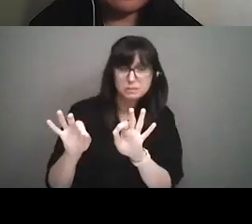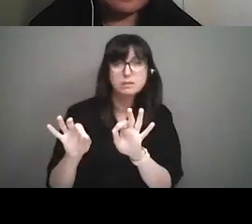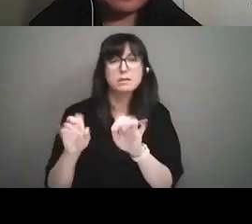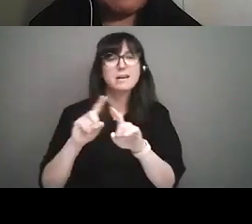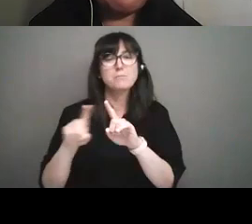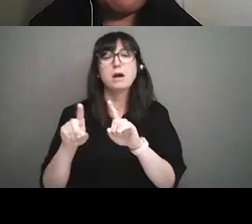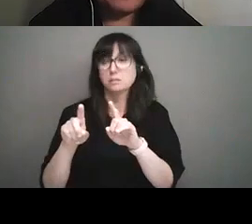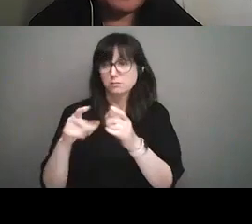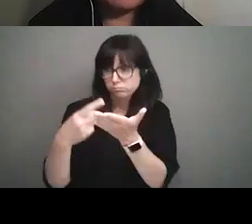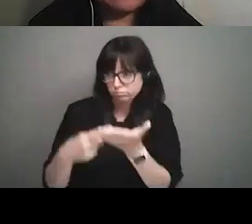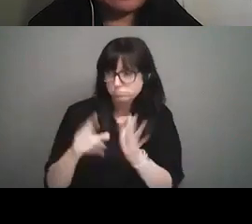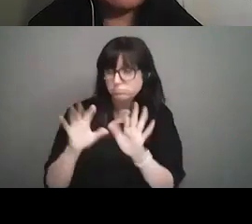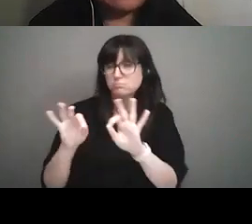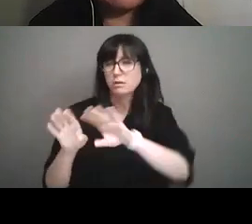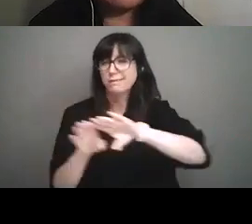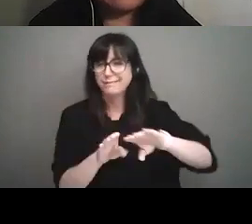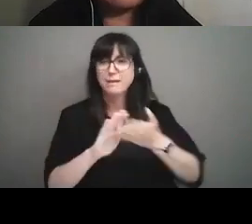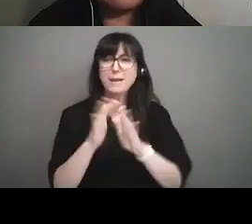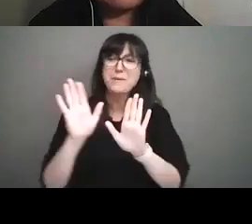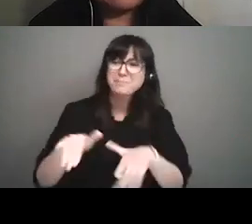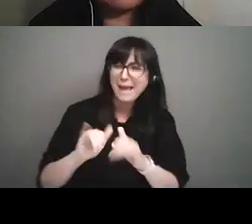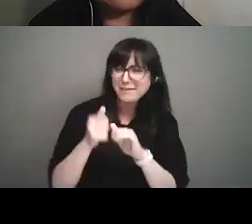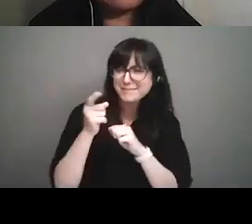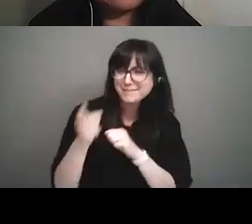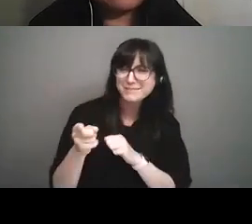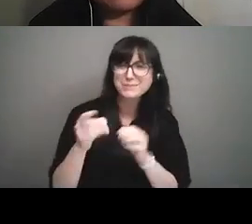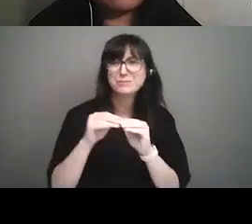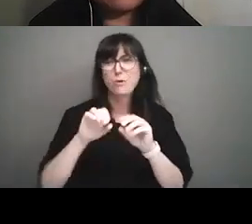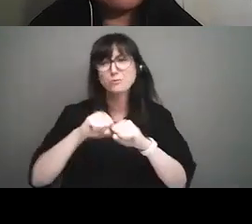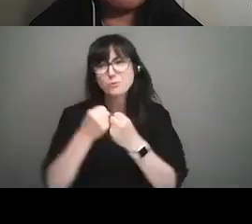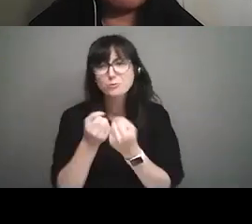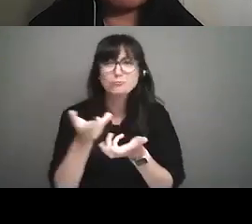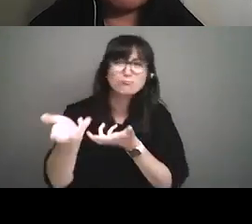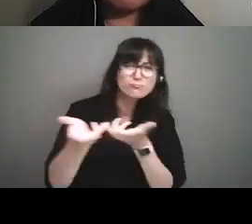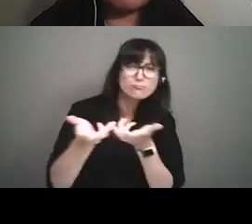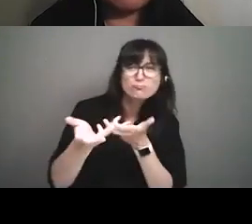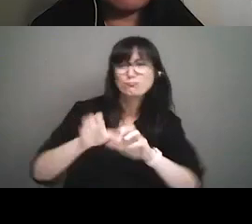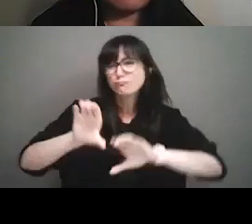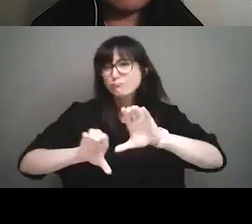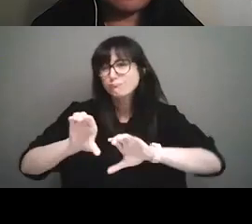more so a friendly conversation and a time for social support.